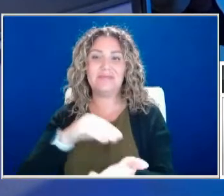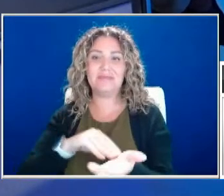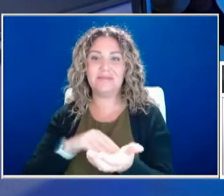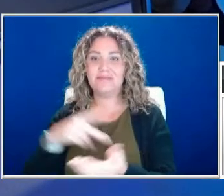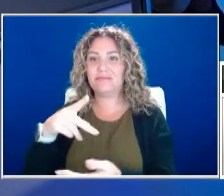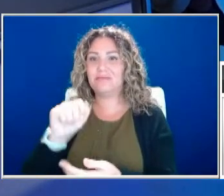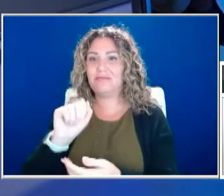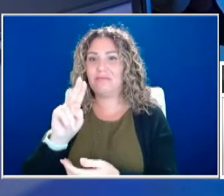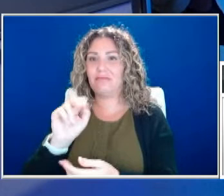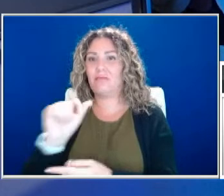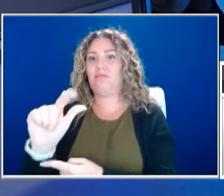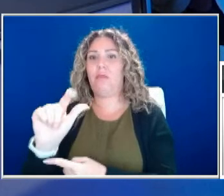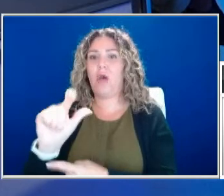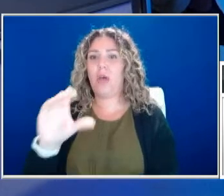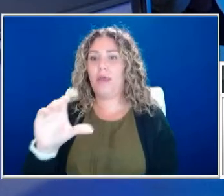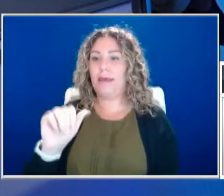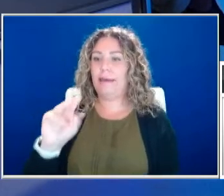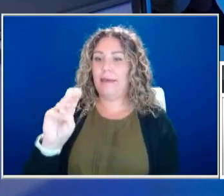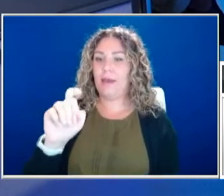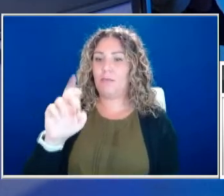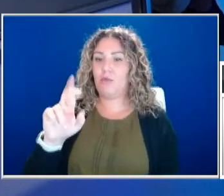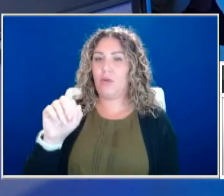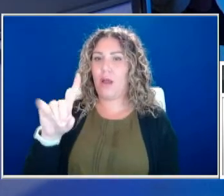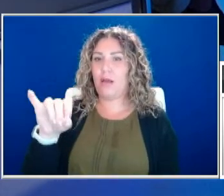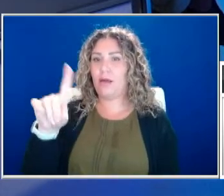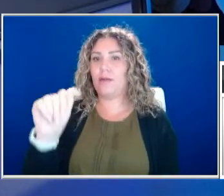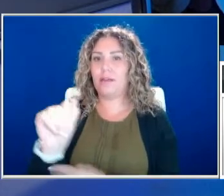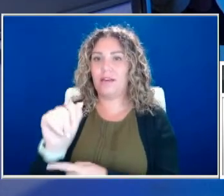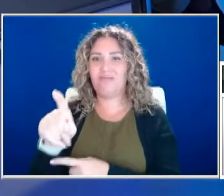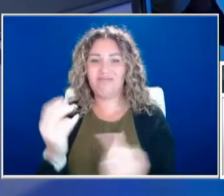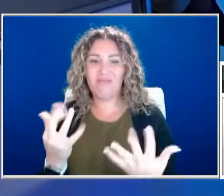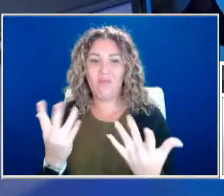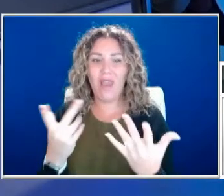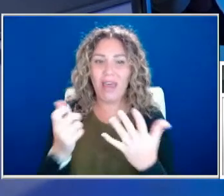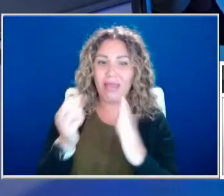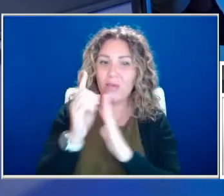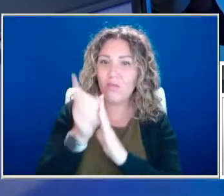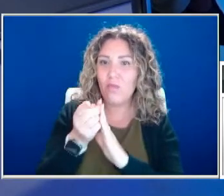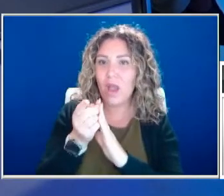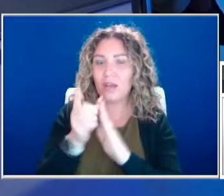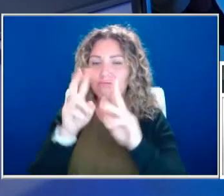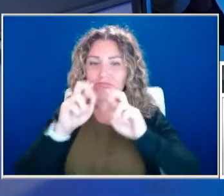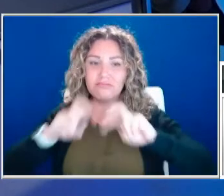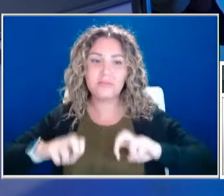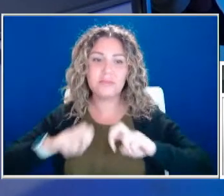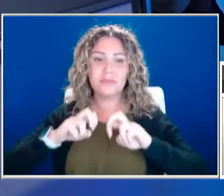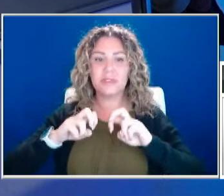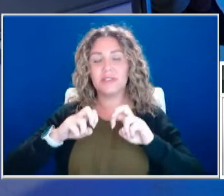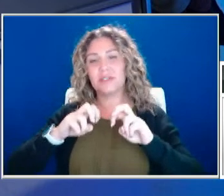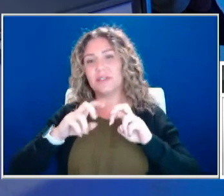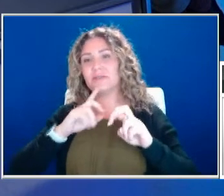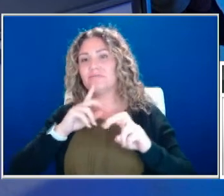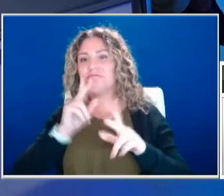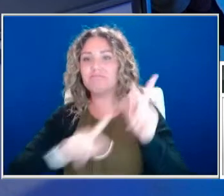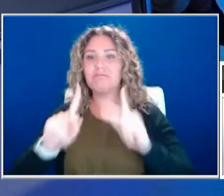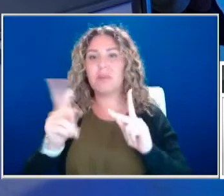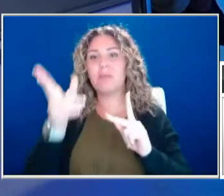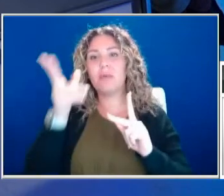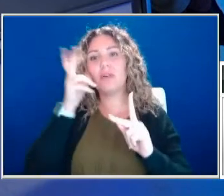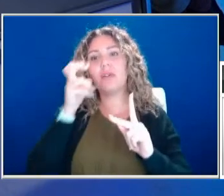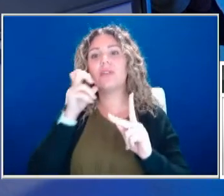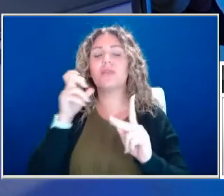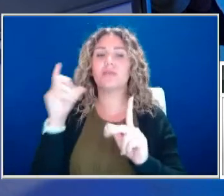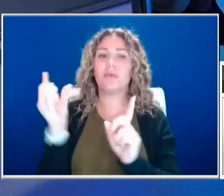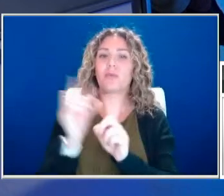Dr. Peterson, though, you were able to wait a little bit. I mean, you're doing this assessment. I think when us regular people hear the word stroke, it's like move